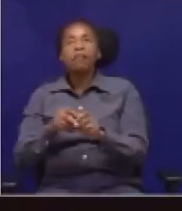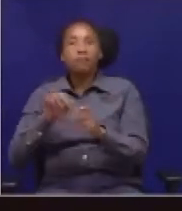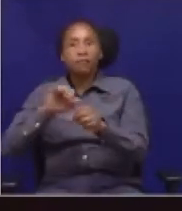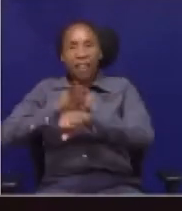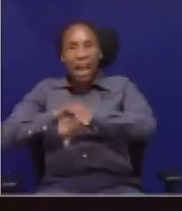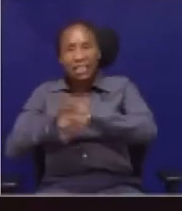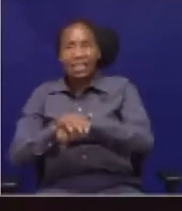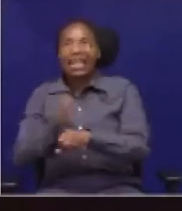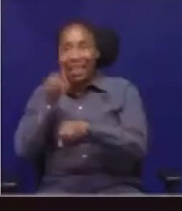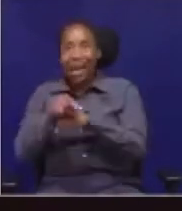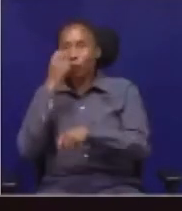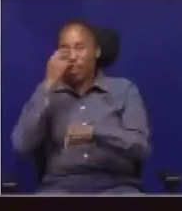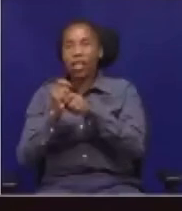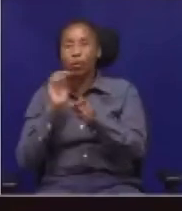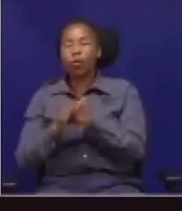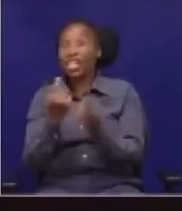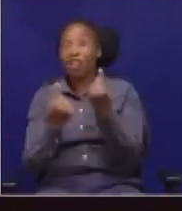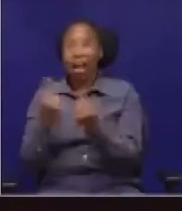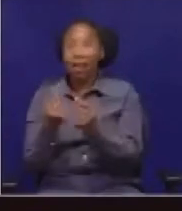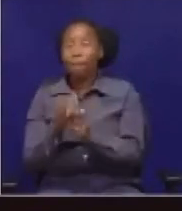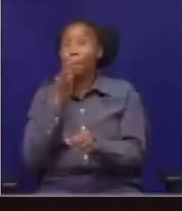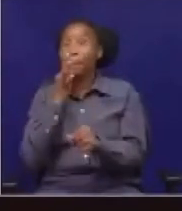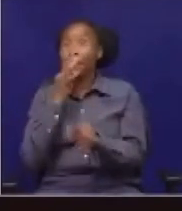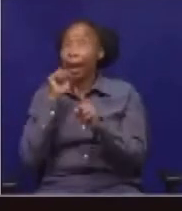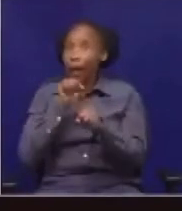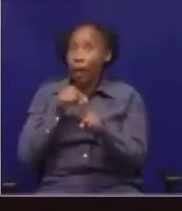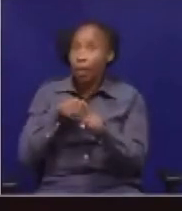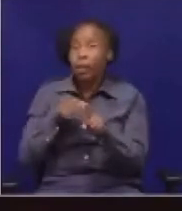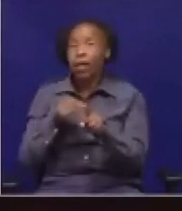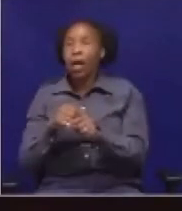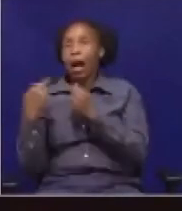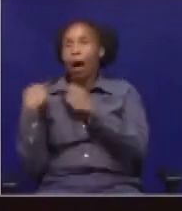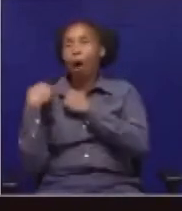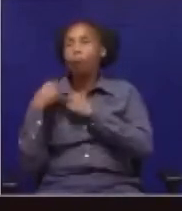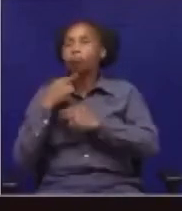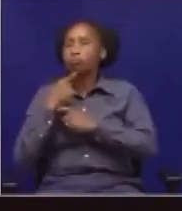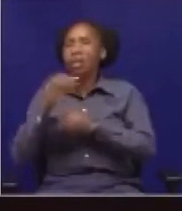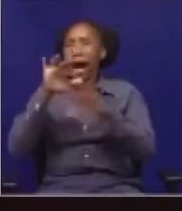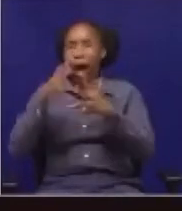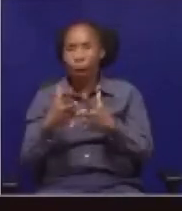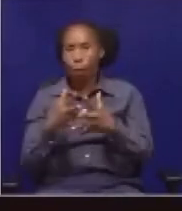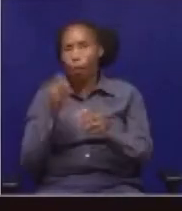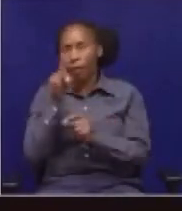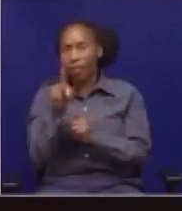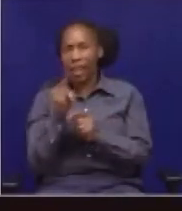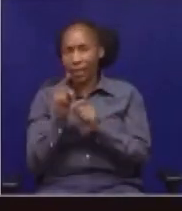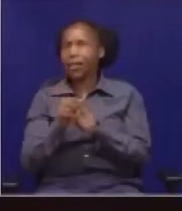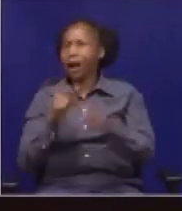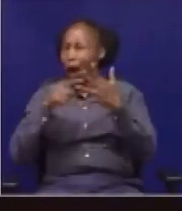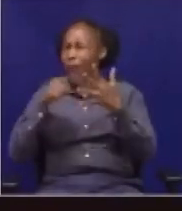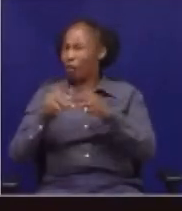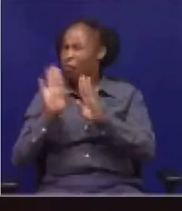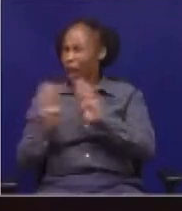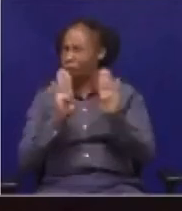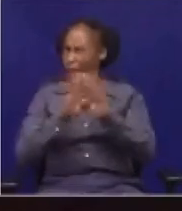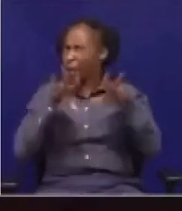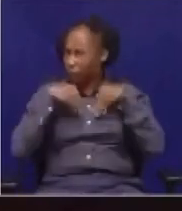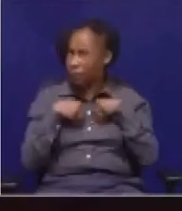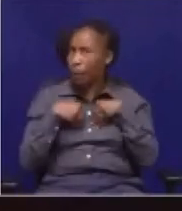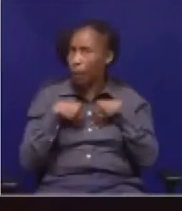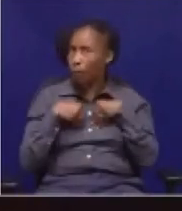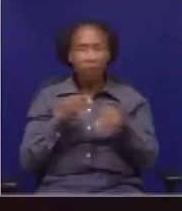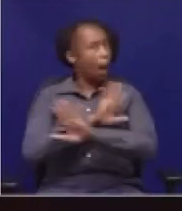other accountable. If not, this is perpetuating violence and saying that this sort of behavior is acceptable. It is